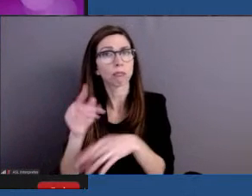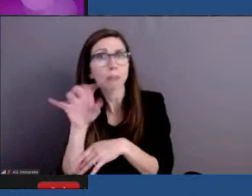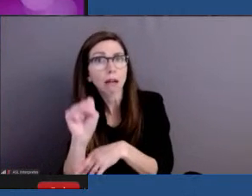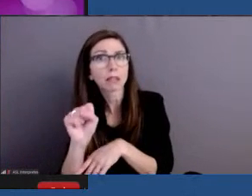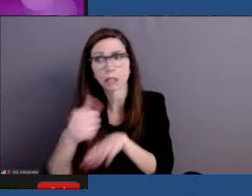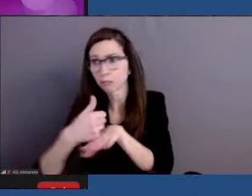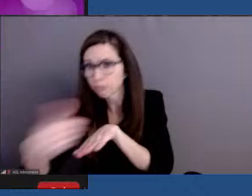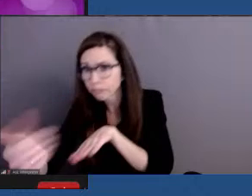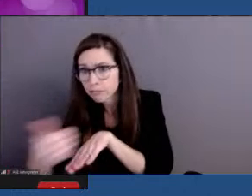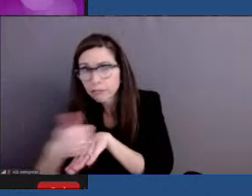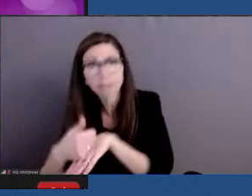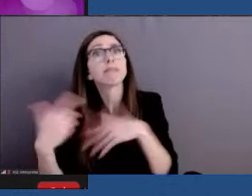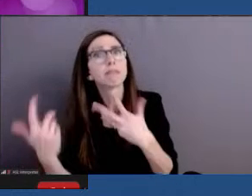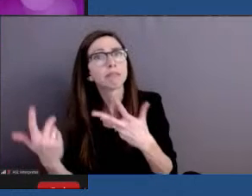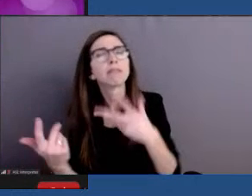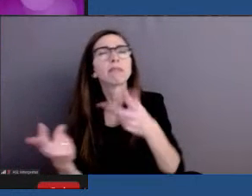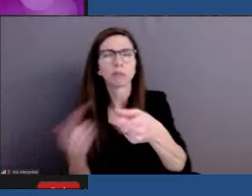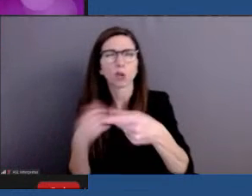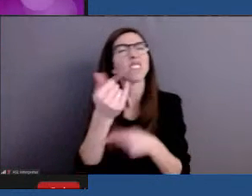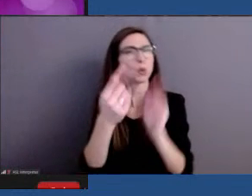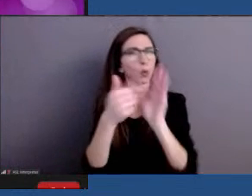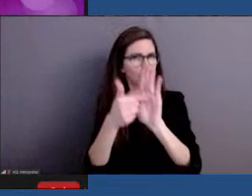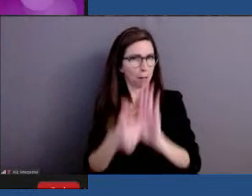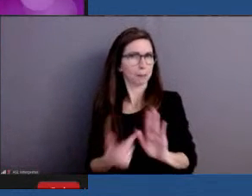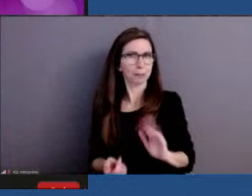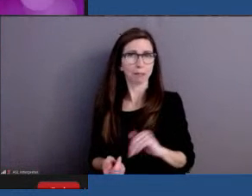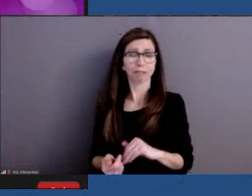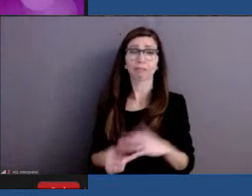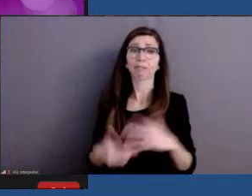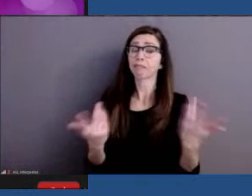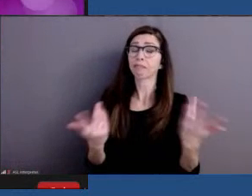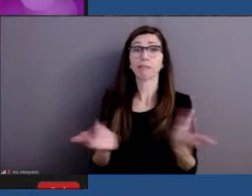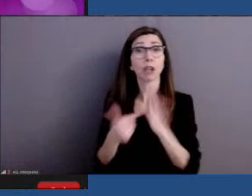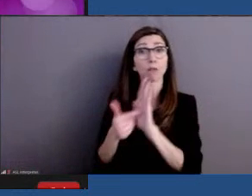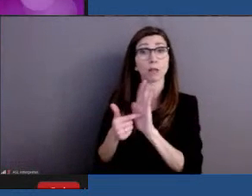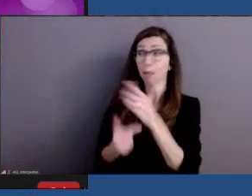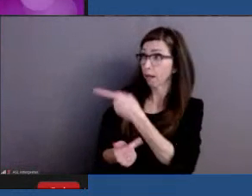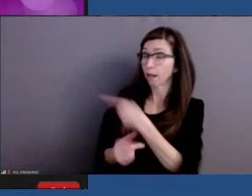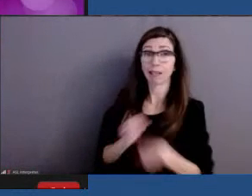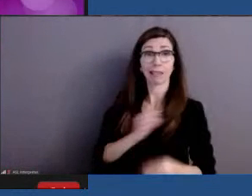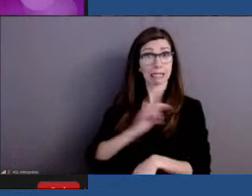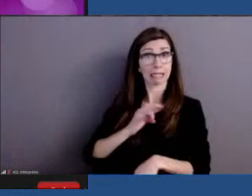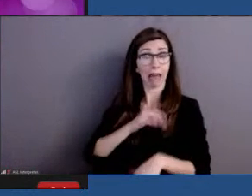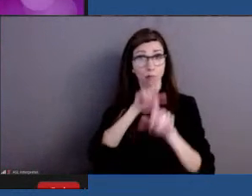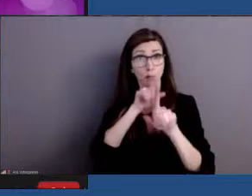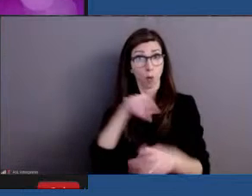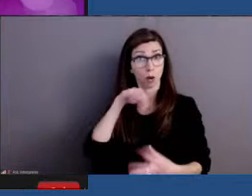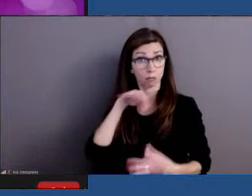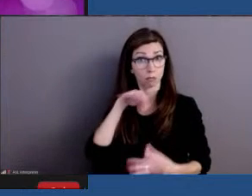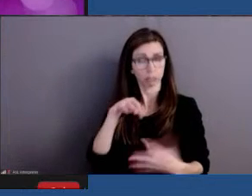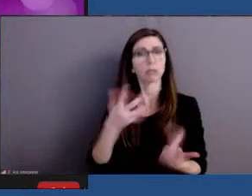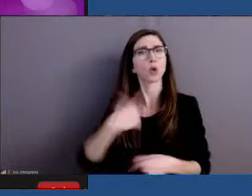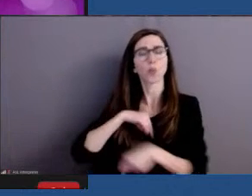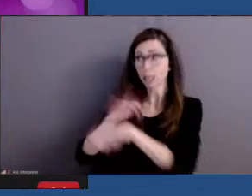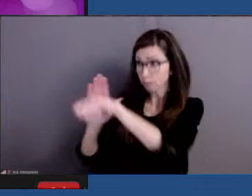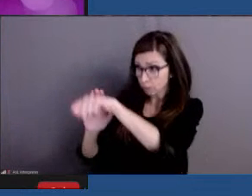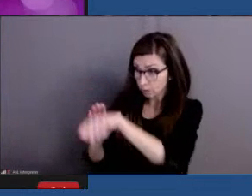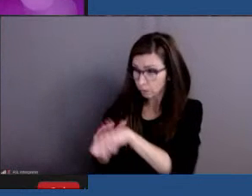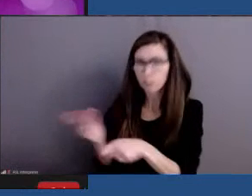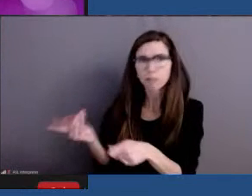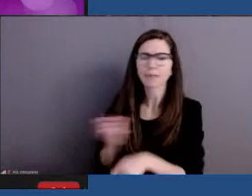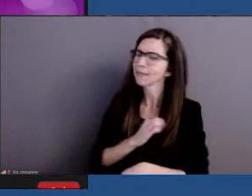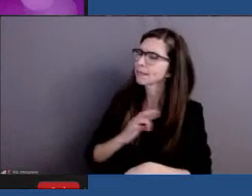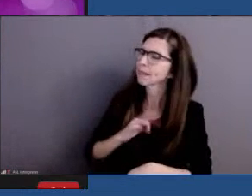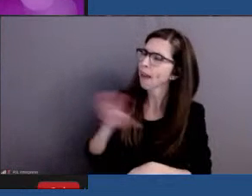from work that we've done this year. Staff reports. So we've worked hard to ensure that city staff provide more